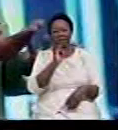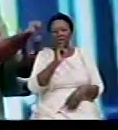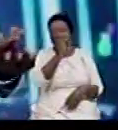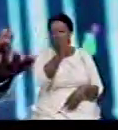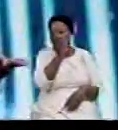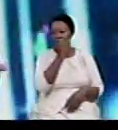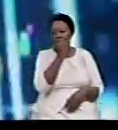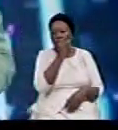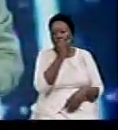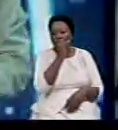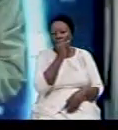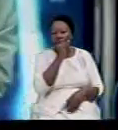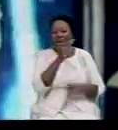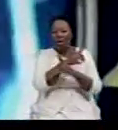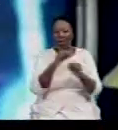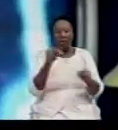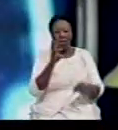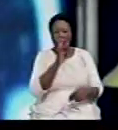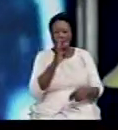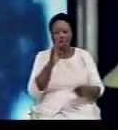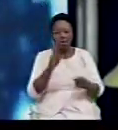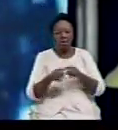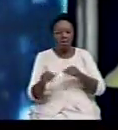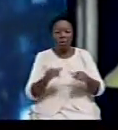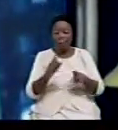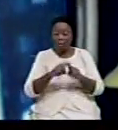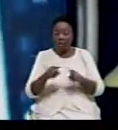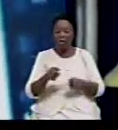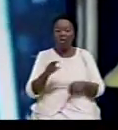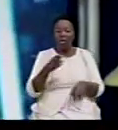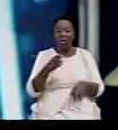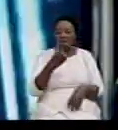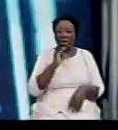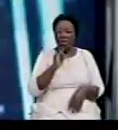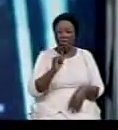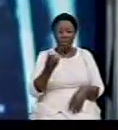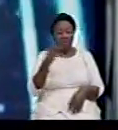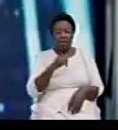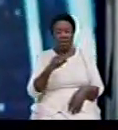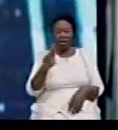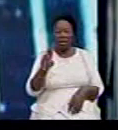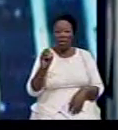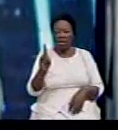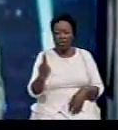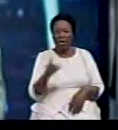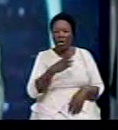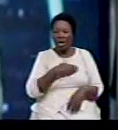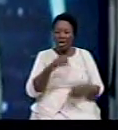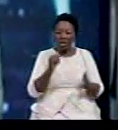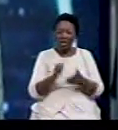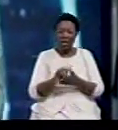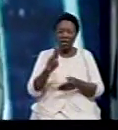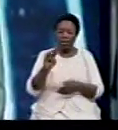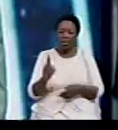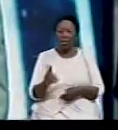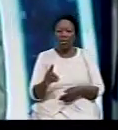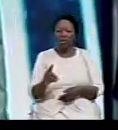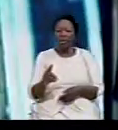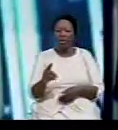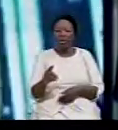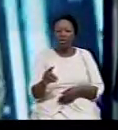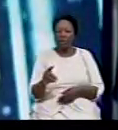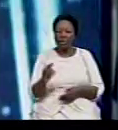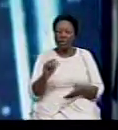No water to drink, but it was a rock. And that rock that followed them was